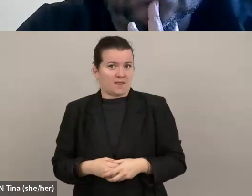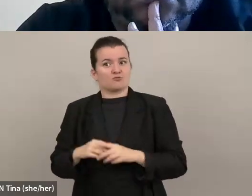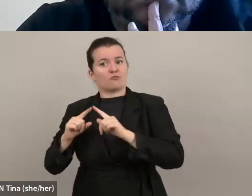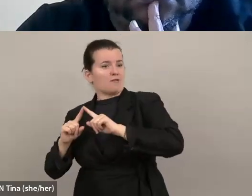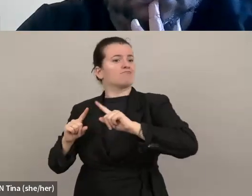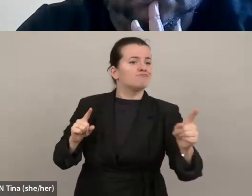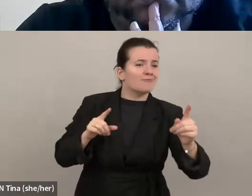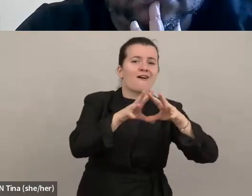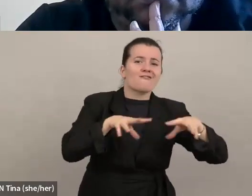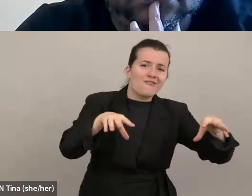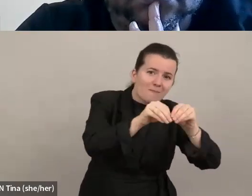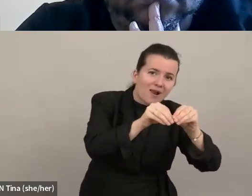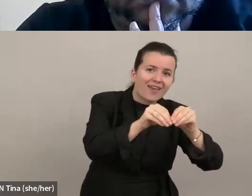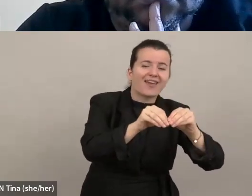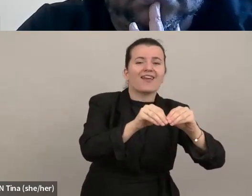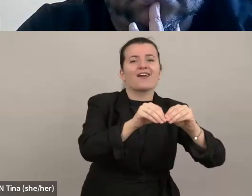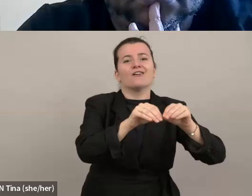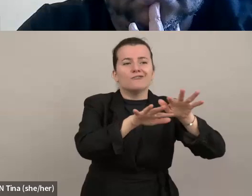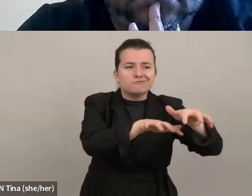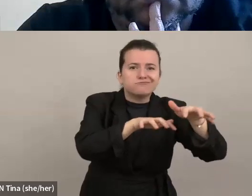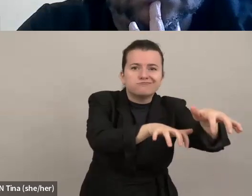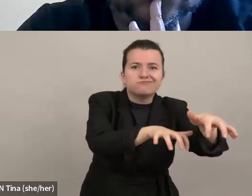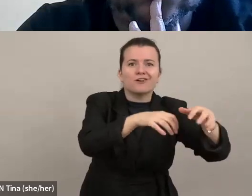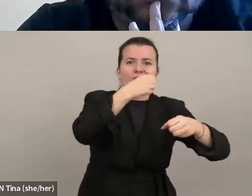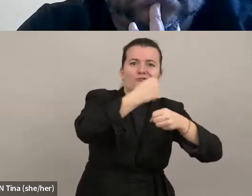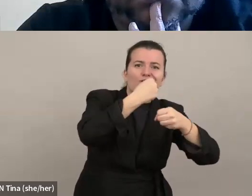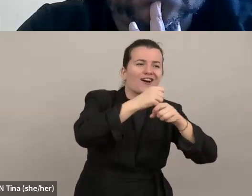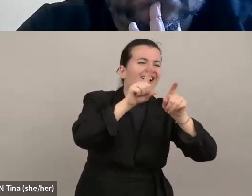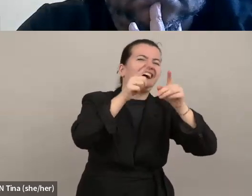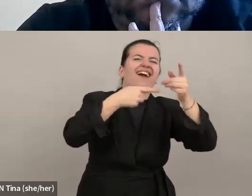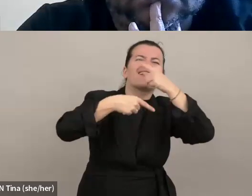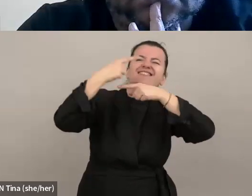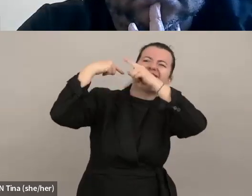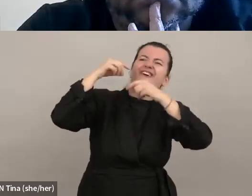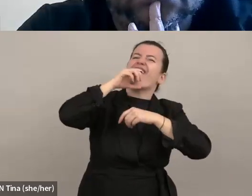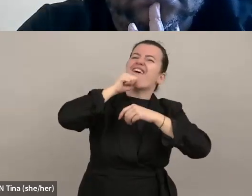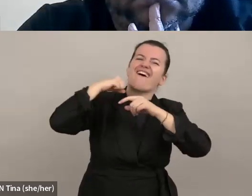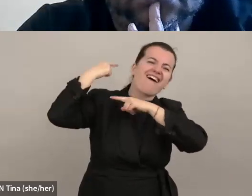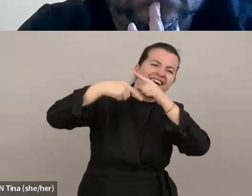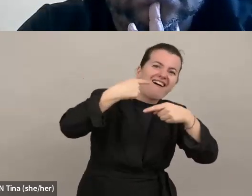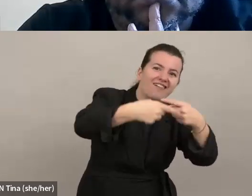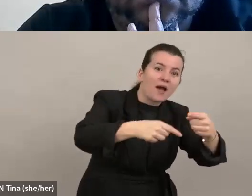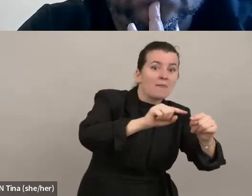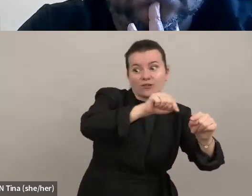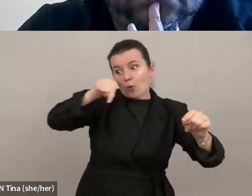the families, to the traditions in a way, or bring